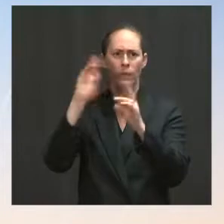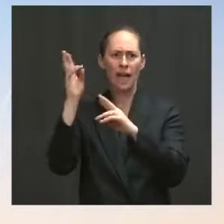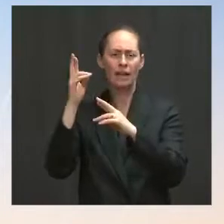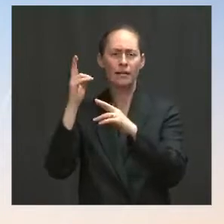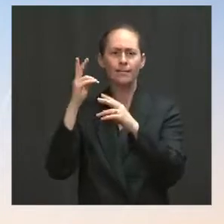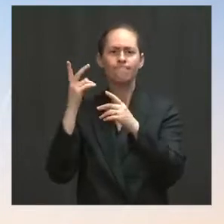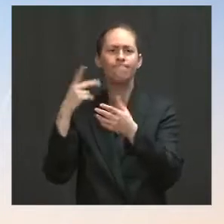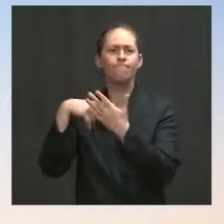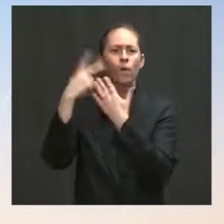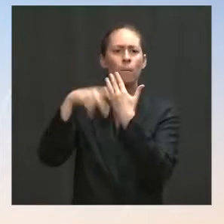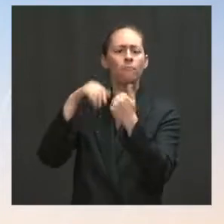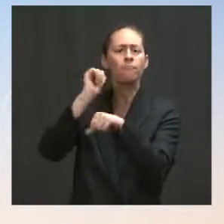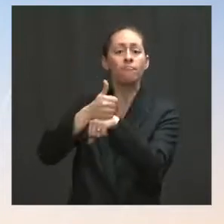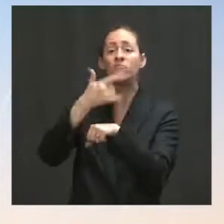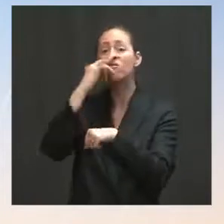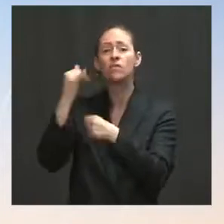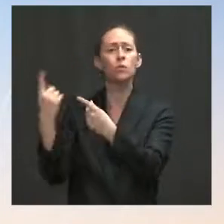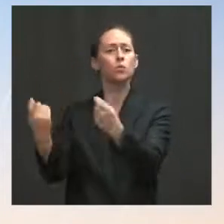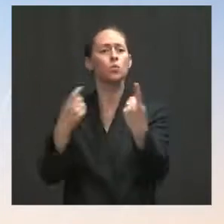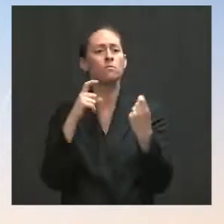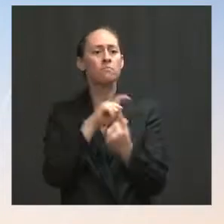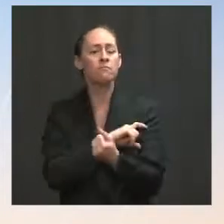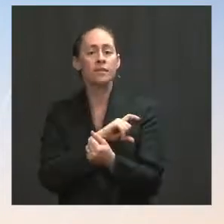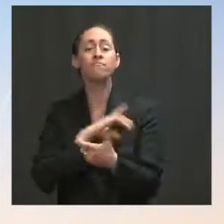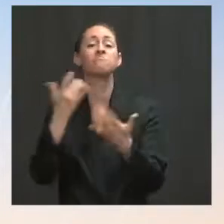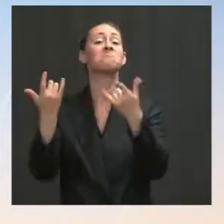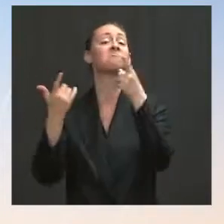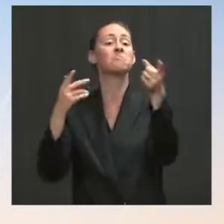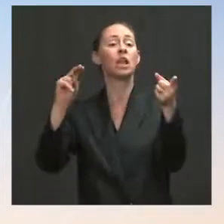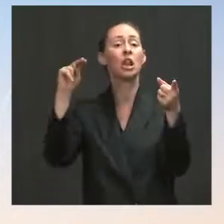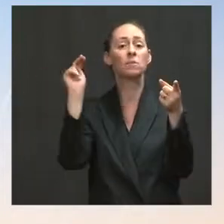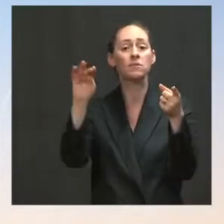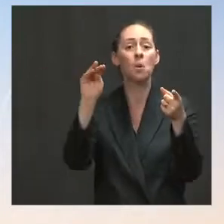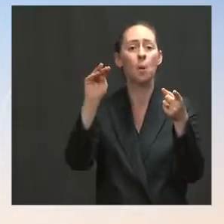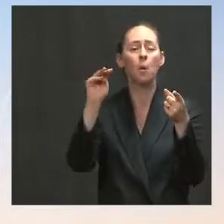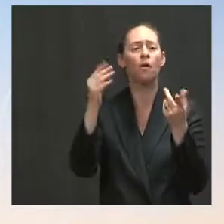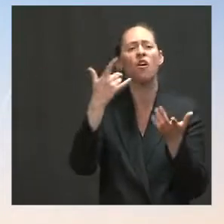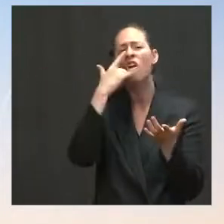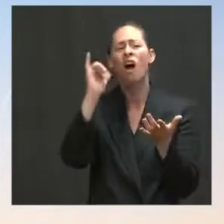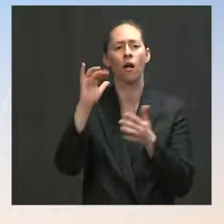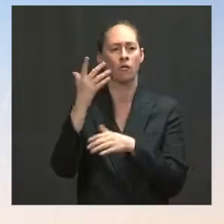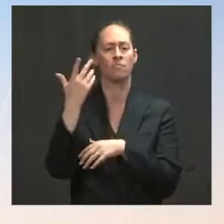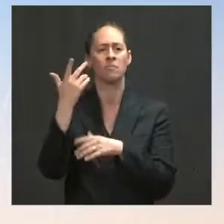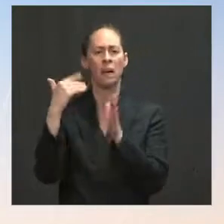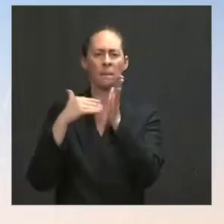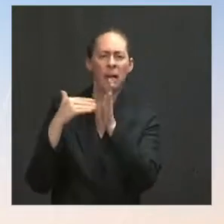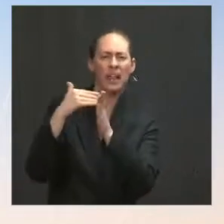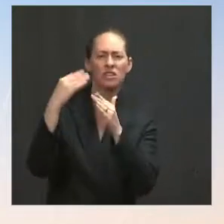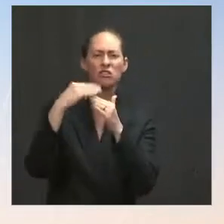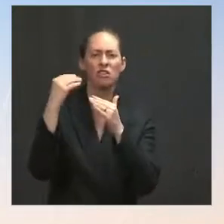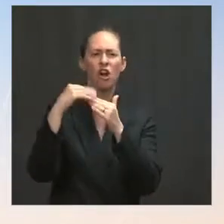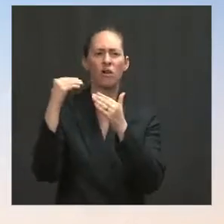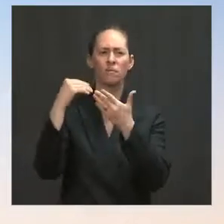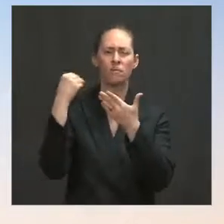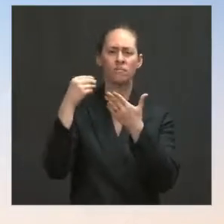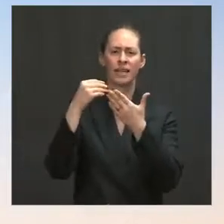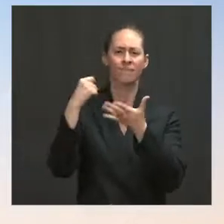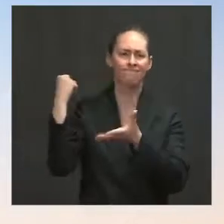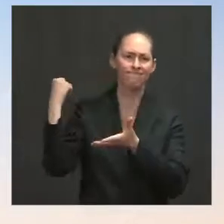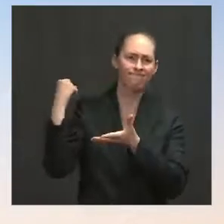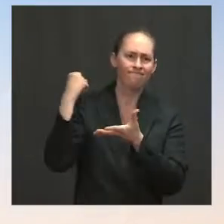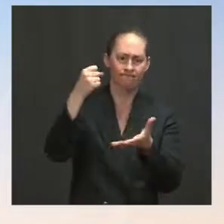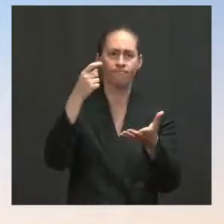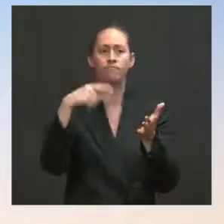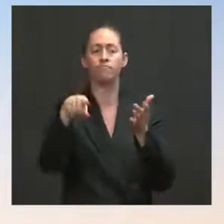Albuquerque, New Mexico, announced plans to invest $3 million to expand a gunshot detection system, $5 million to refurbish station houses. So obviously